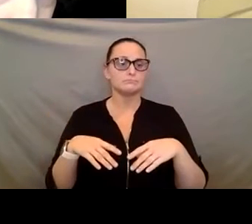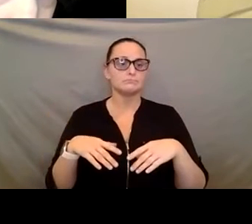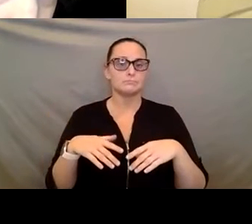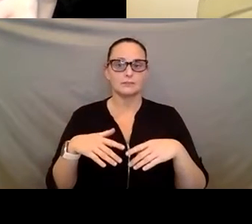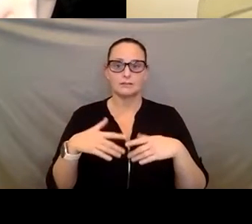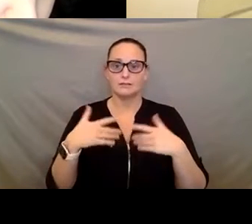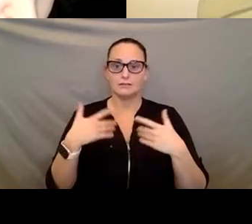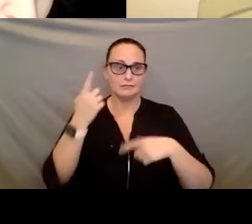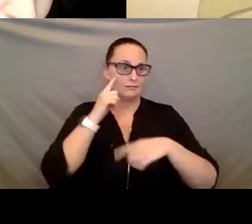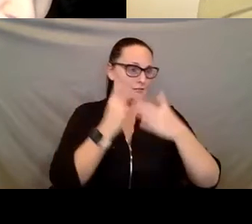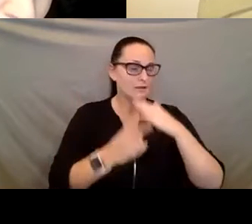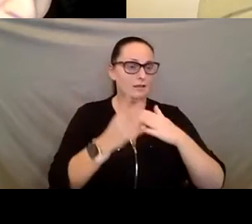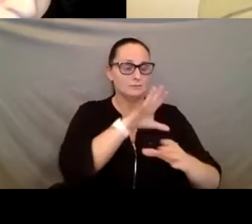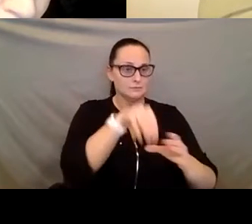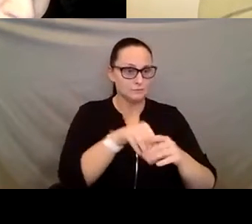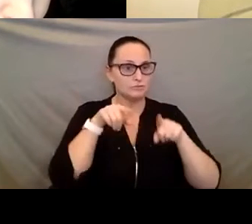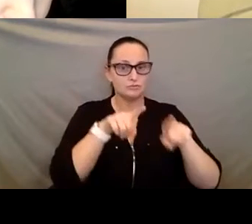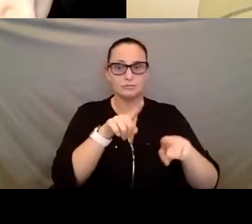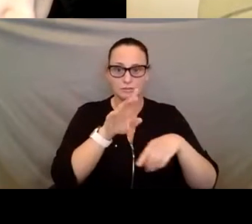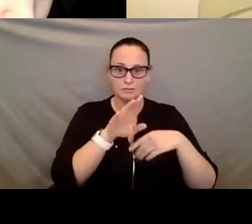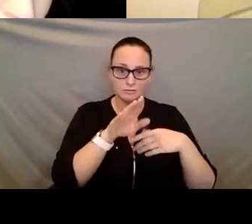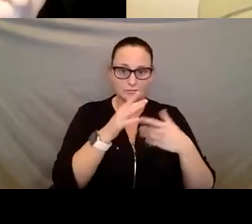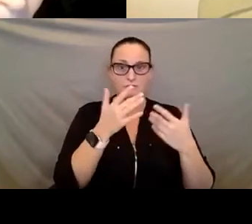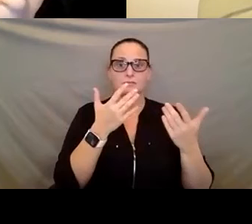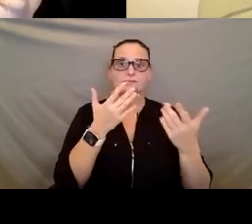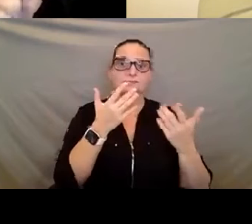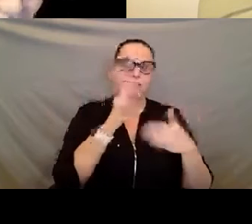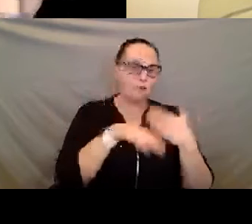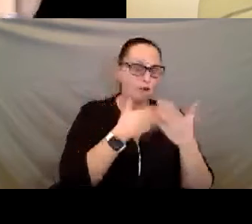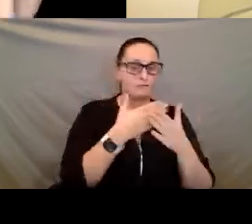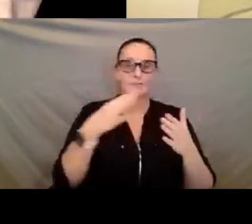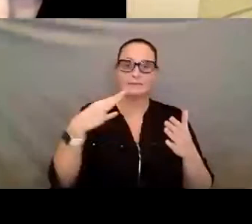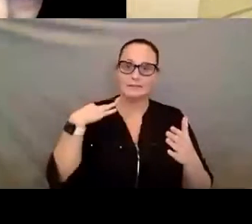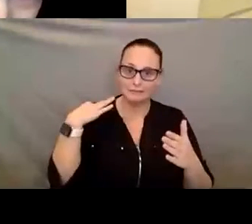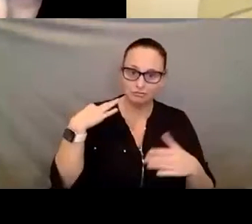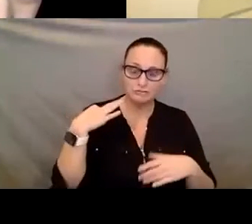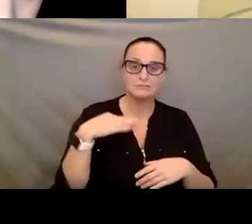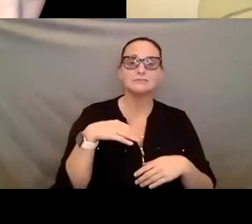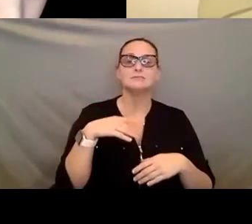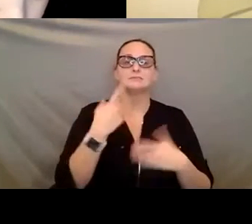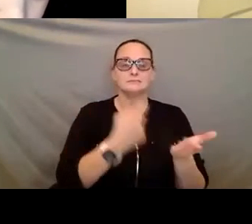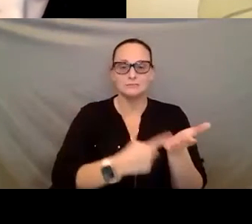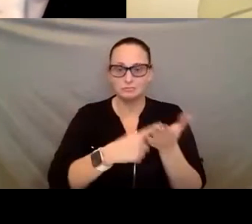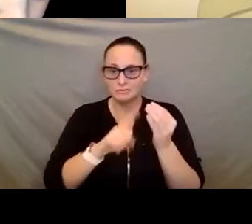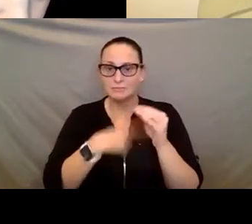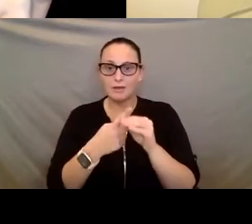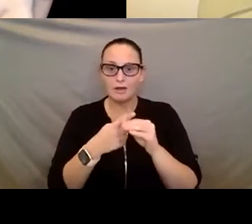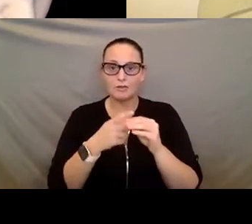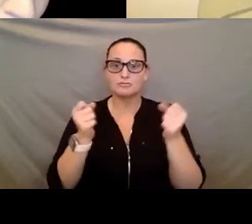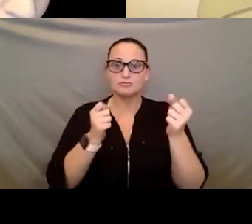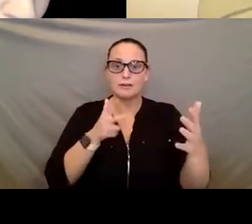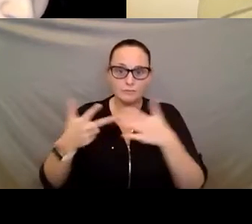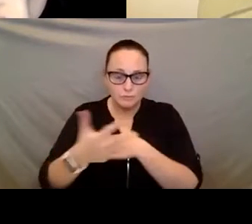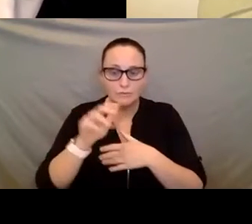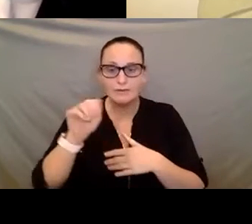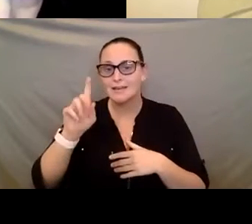unprecedented participation during the all vote by mail ADEM elections. There had been discussion about a drive-through ADEM